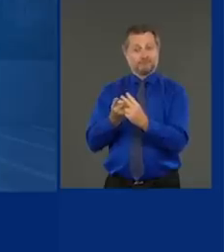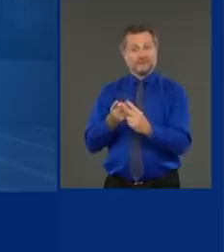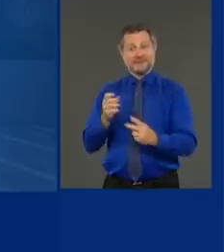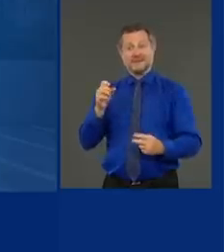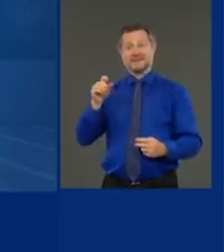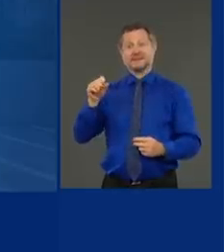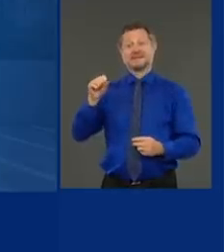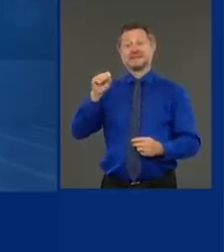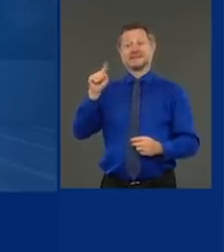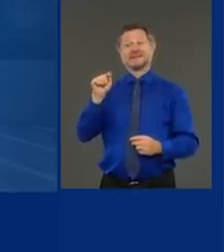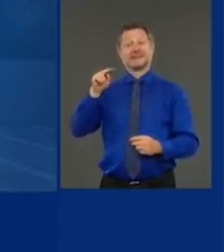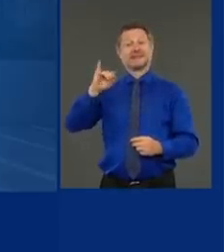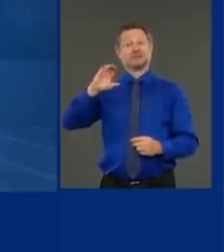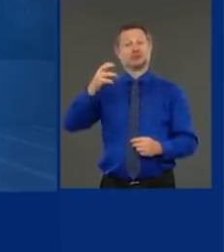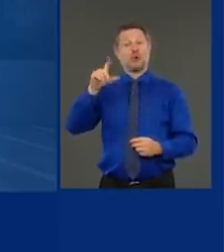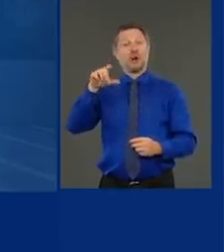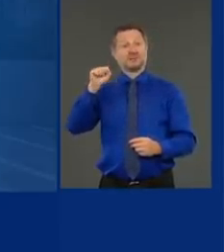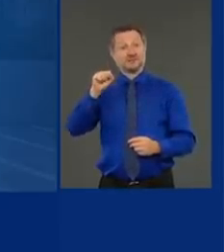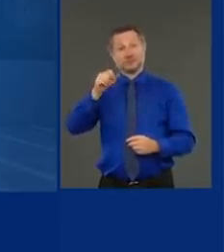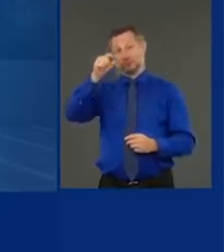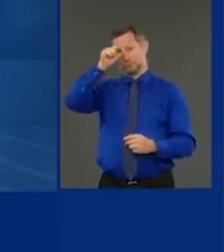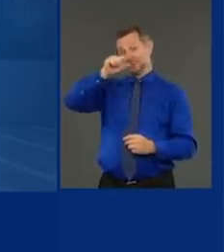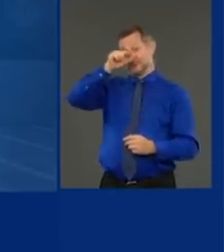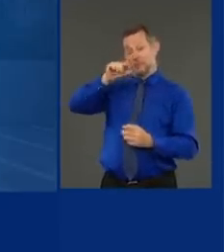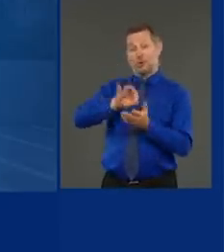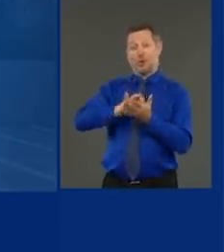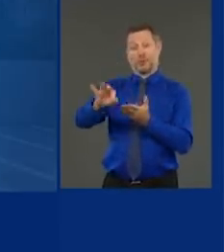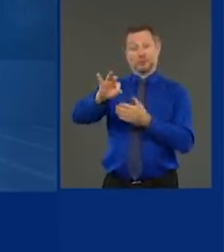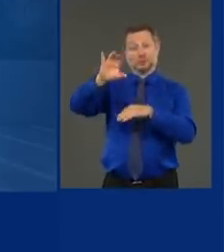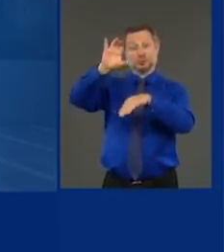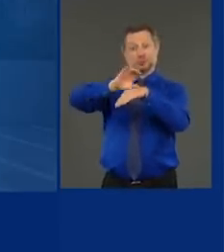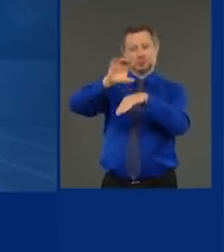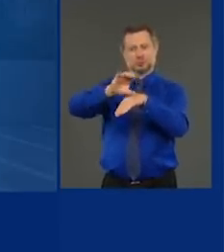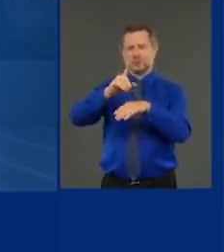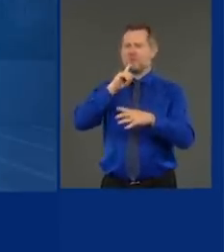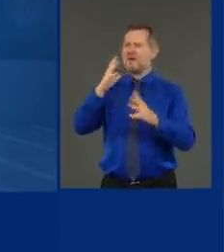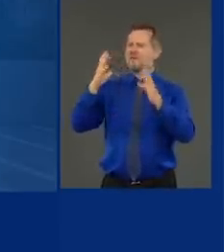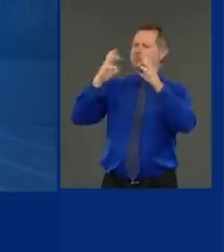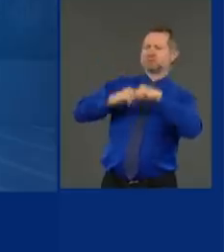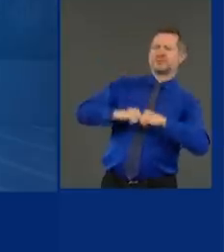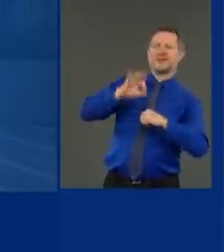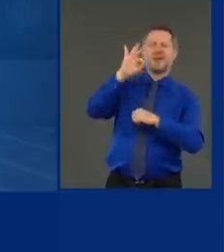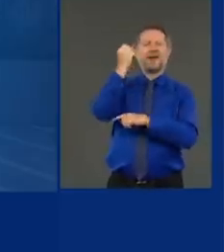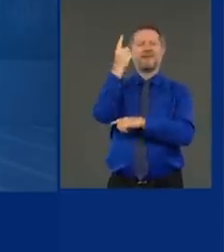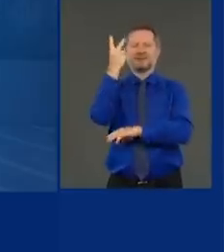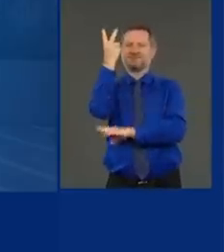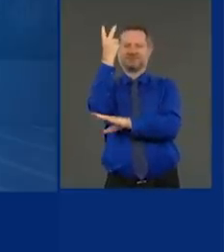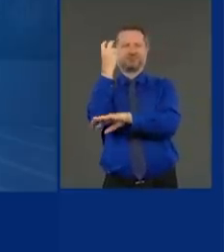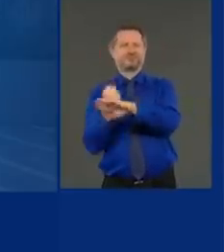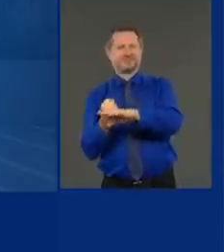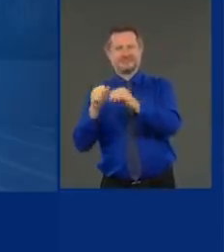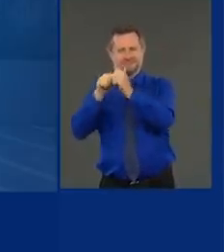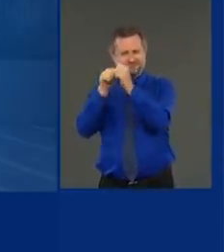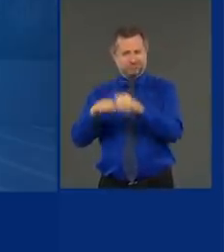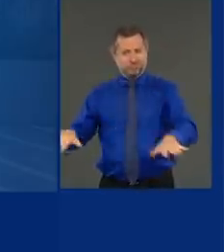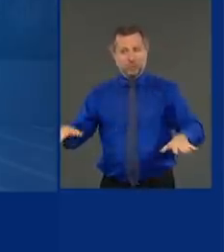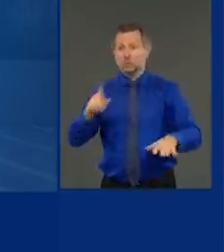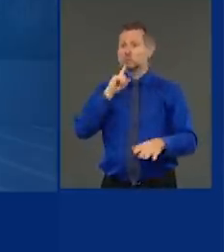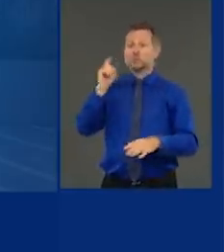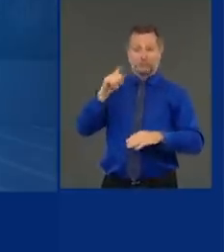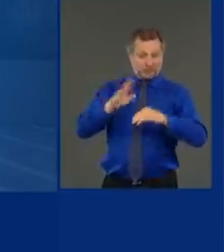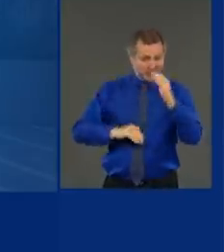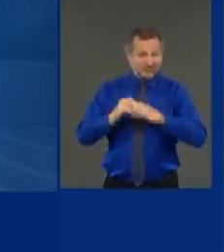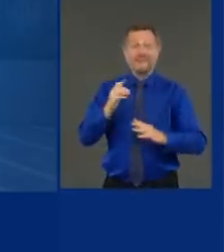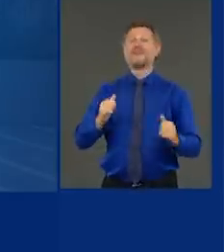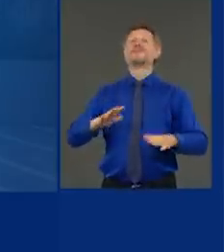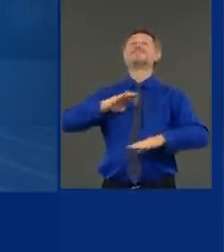saga for New York. It was destroyed in 9/11. It was supposed to be rebuilt. There were fits and starts.